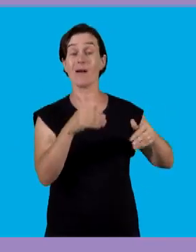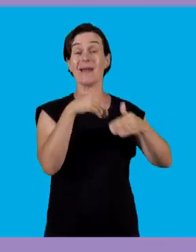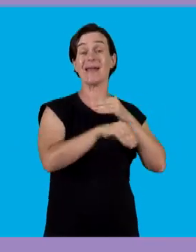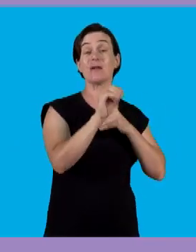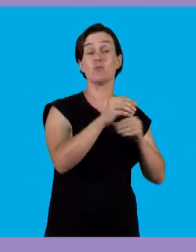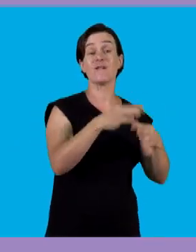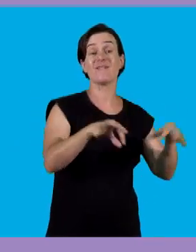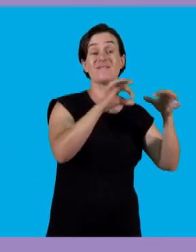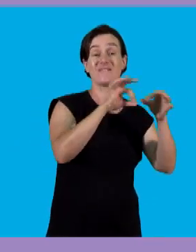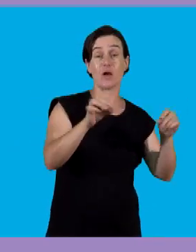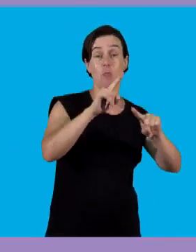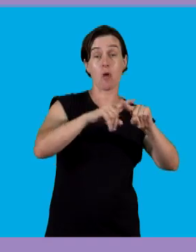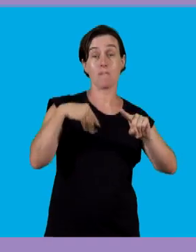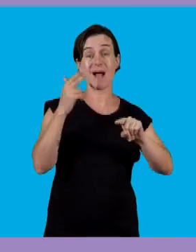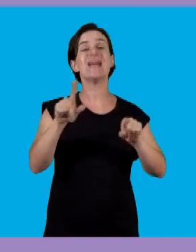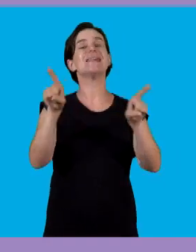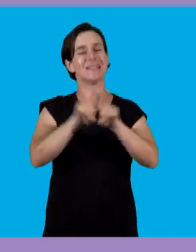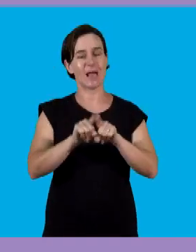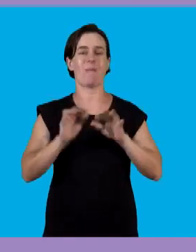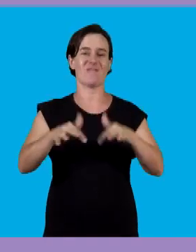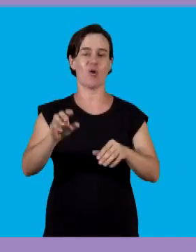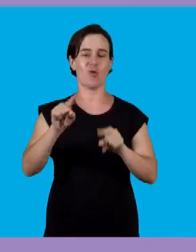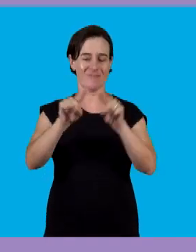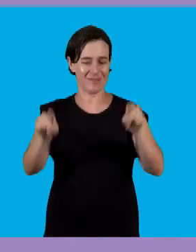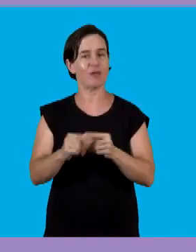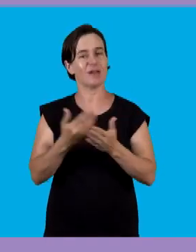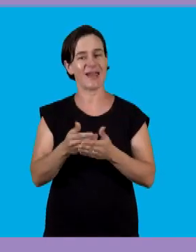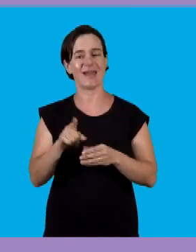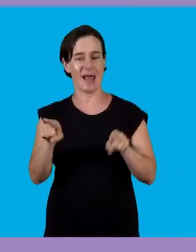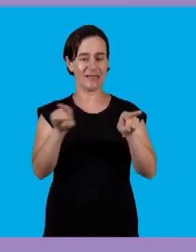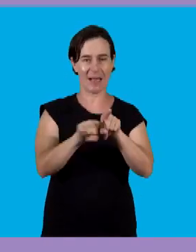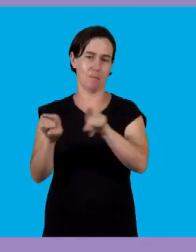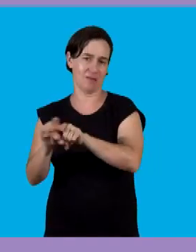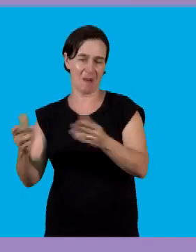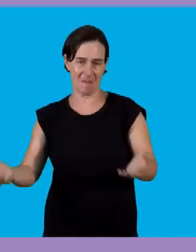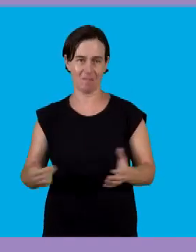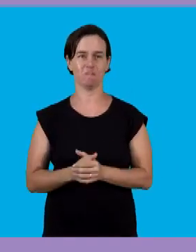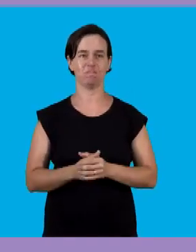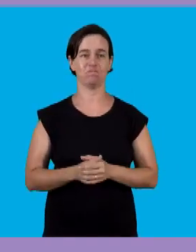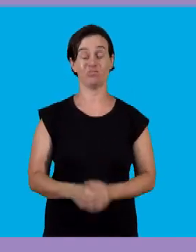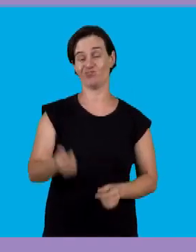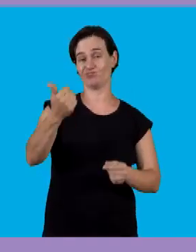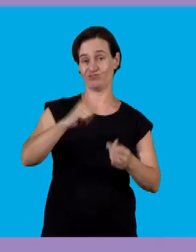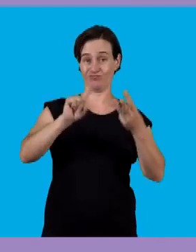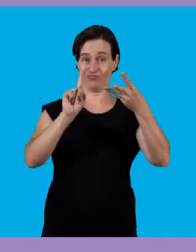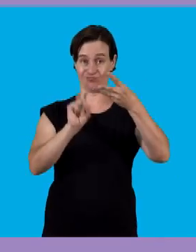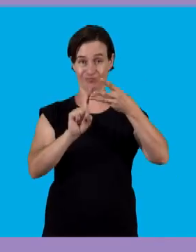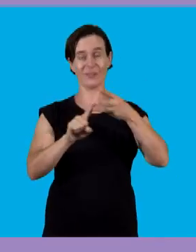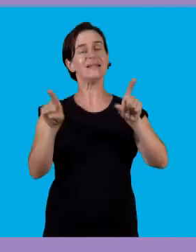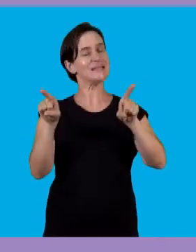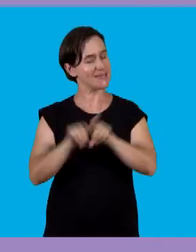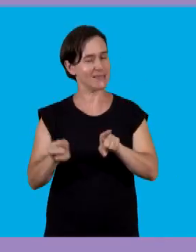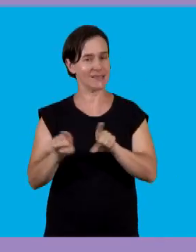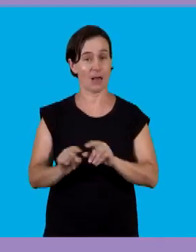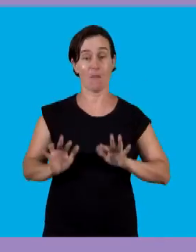be represented in a flow diagram. Let's look at the next question. The next one there also is a